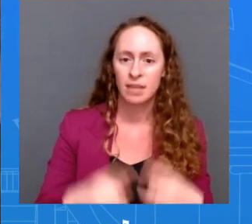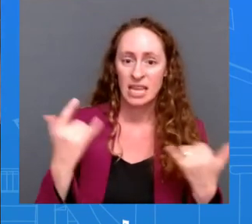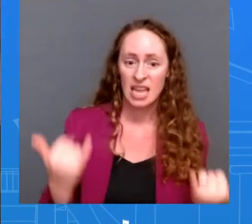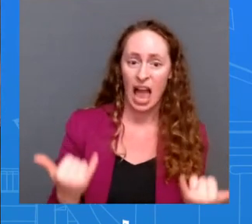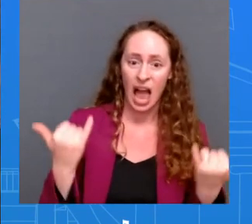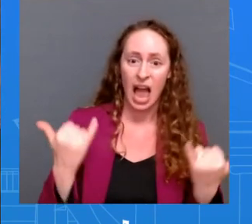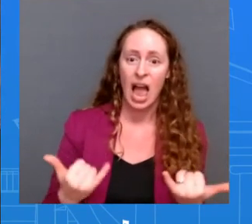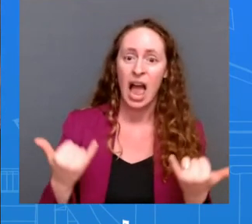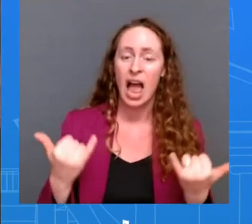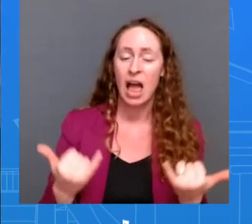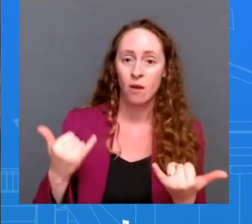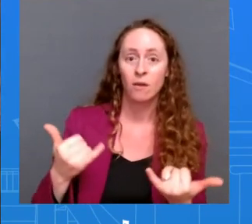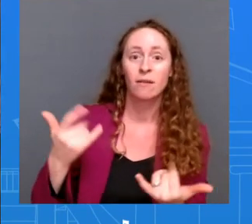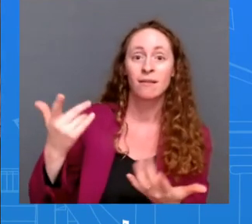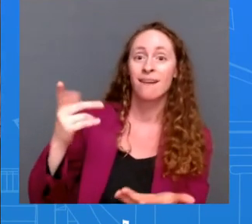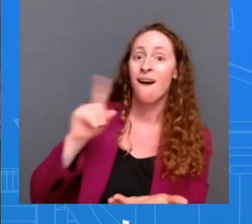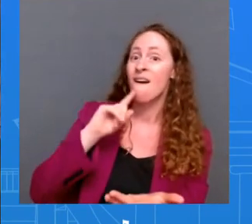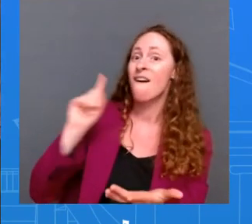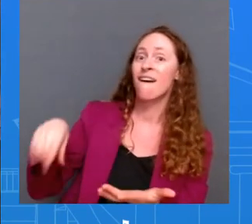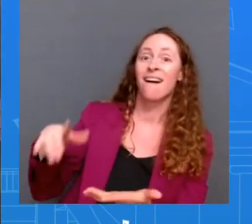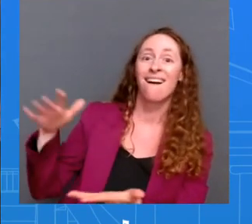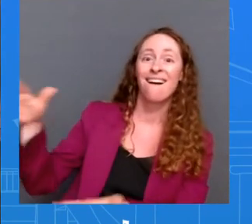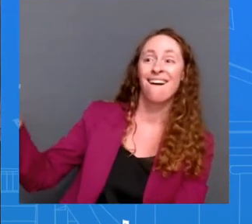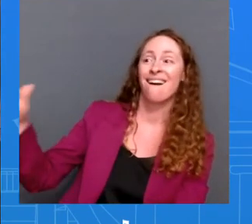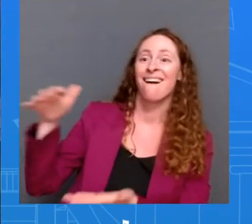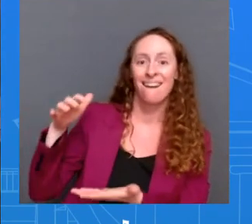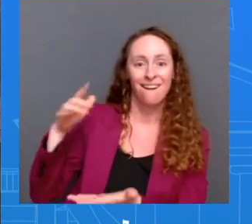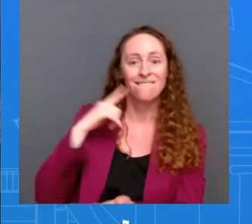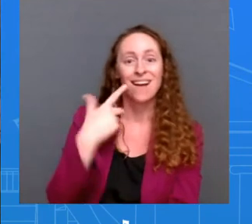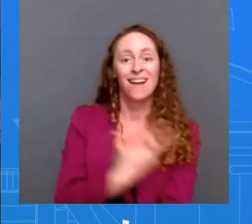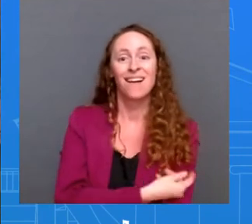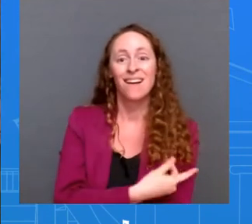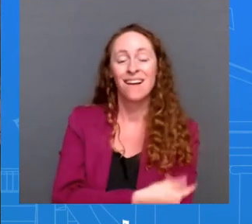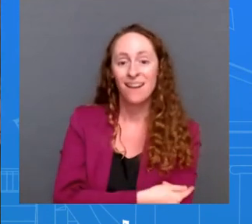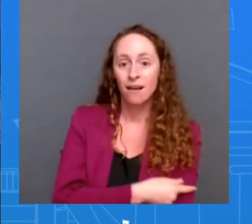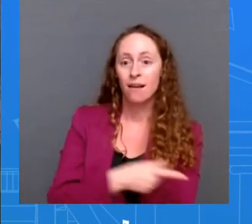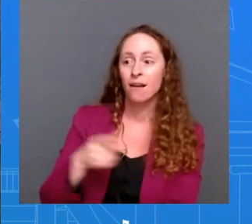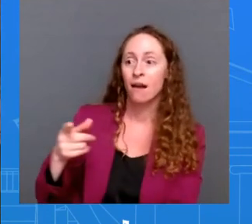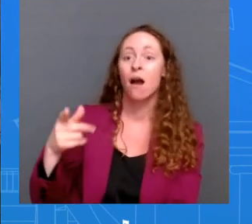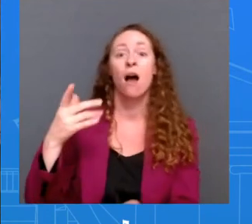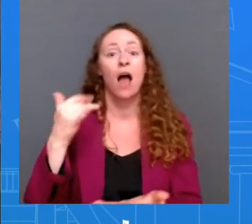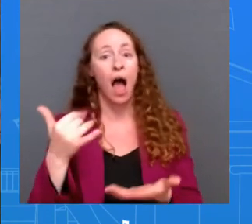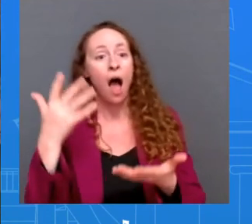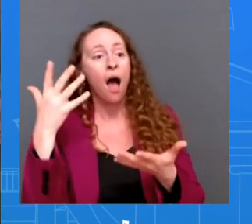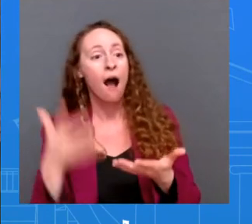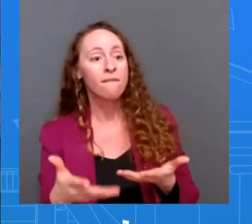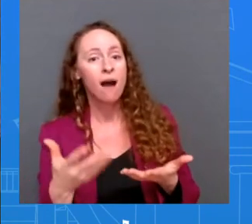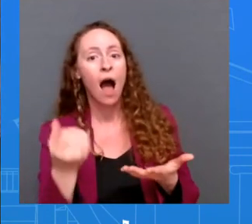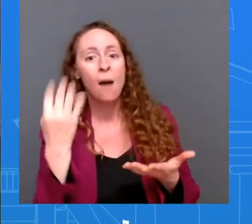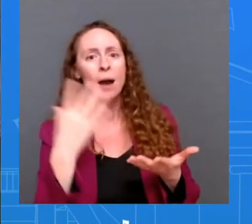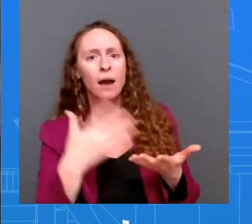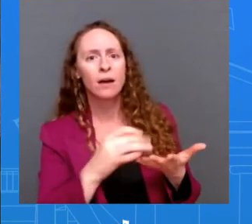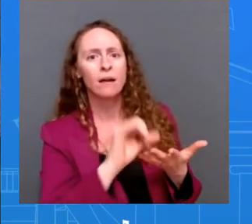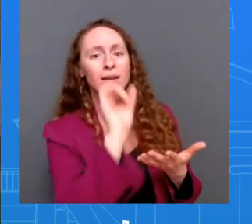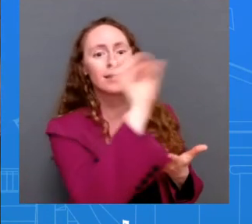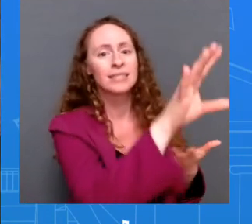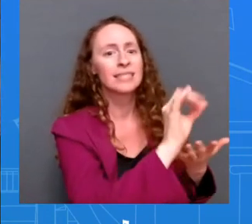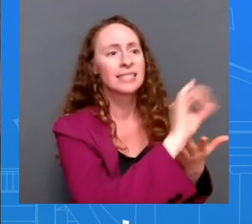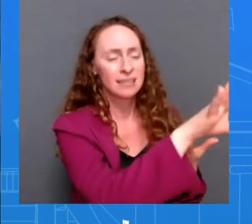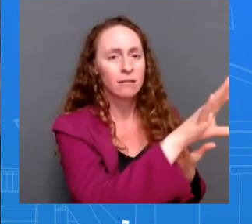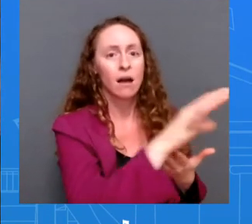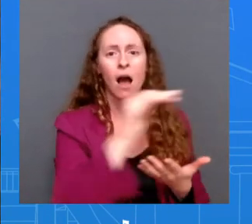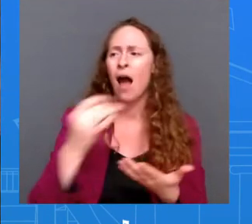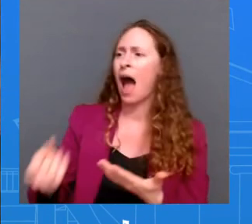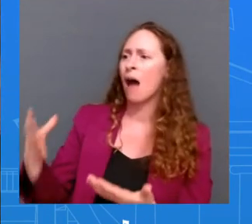have been bottled and sent out to state and local authorities, and then the number of doses that are actually needed, does the president feel like his administration has acted